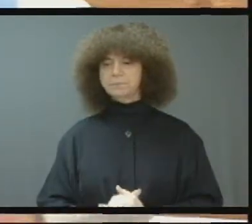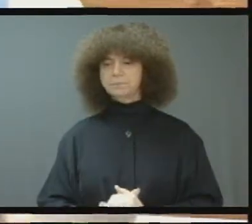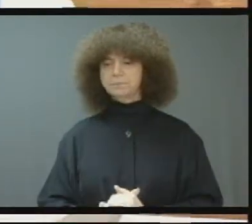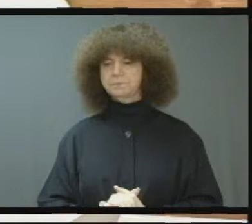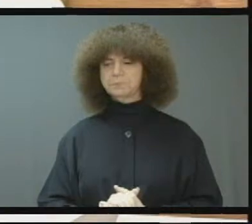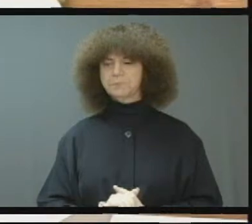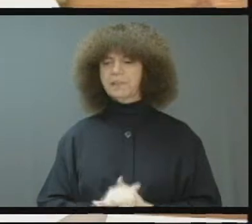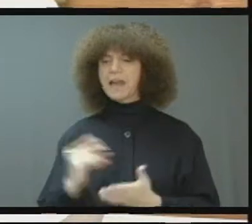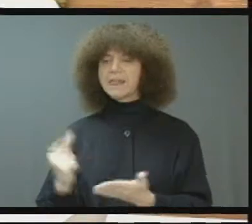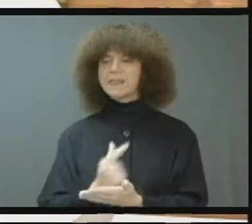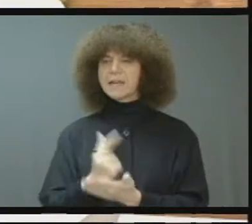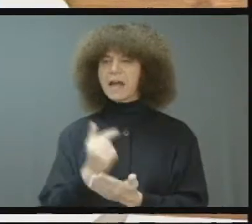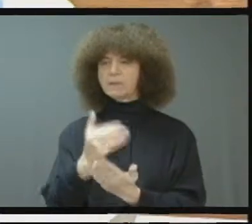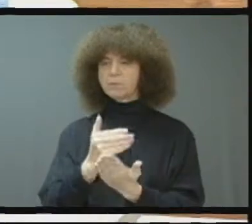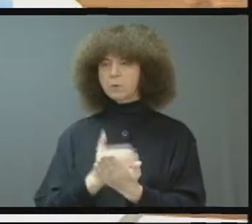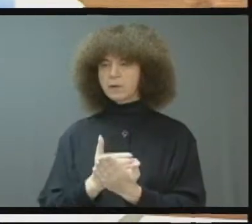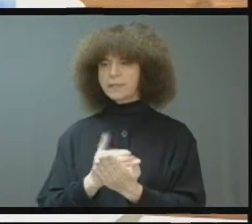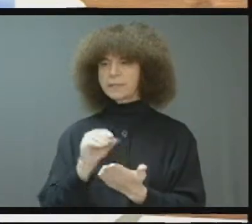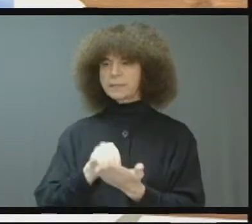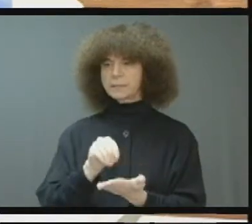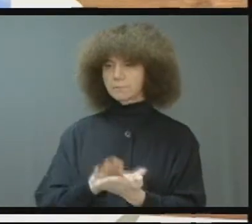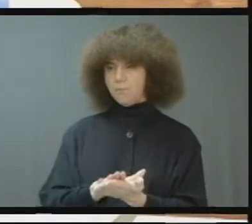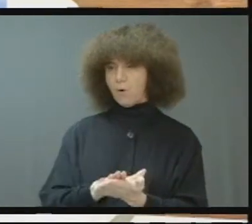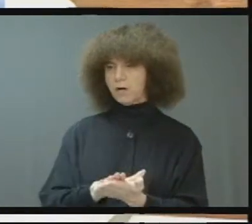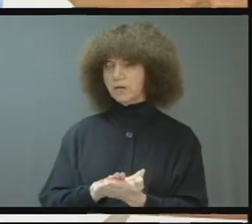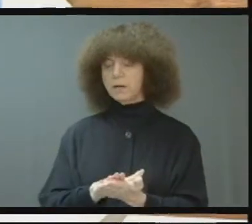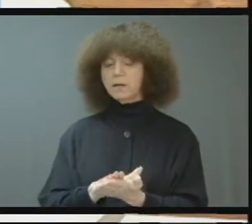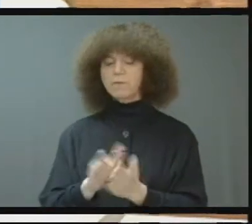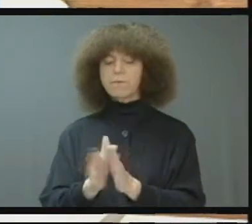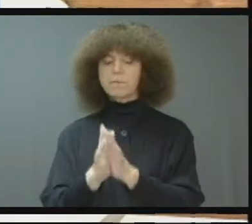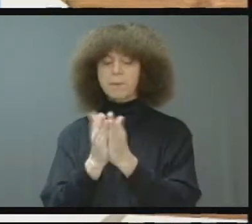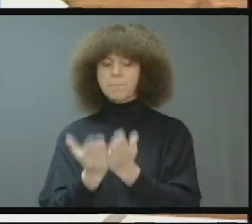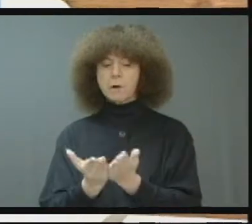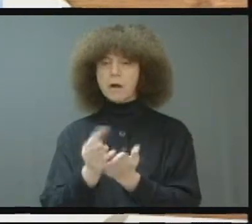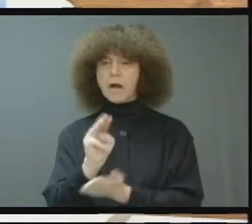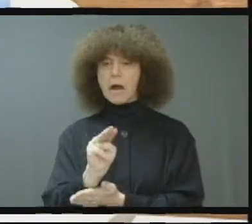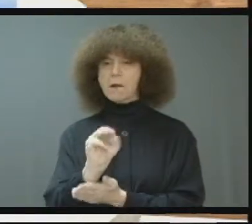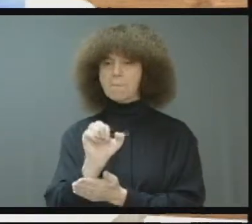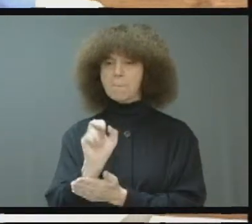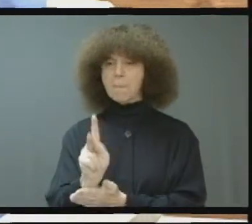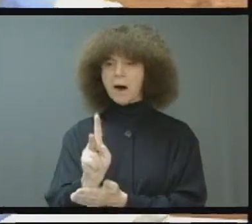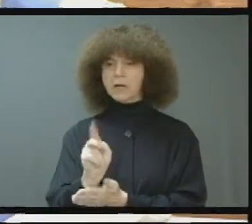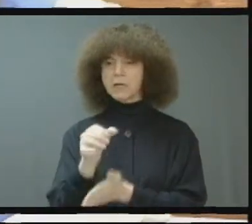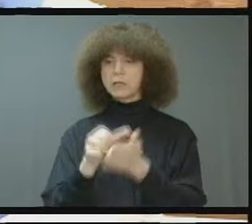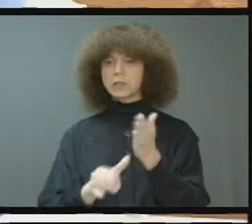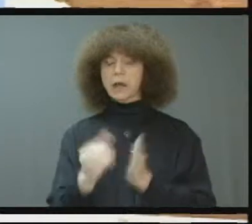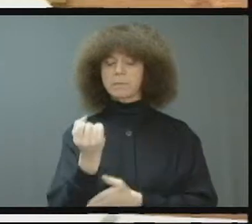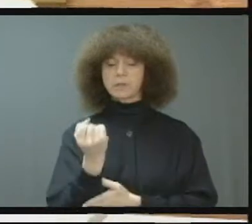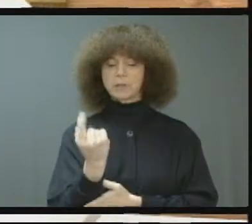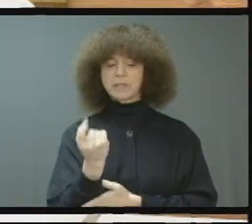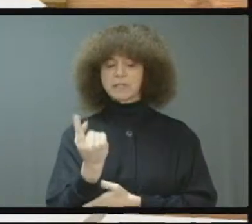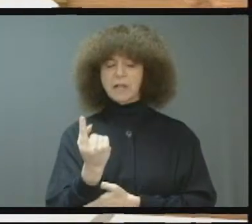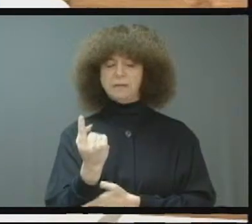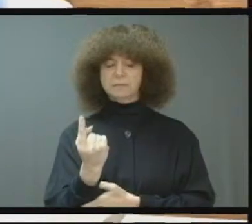Our gospel reading for this morning is from the Gospel according to Mark, the 11th chapter.